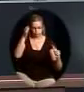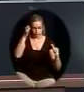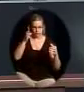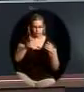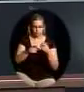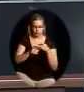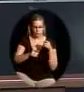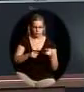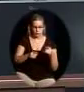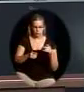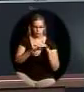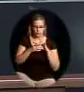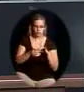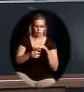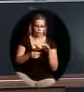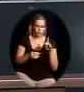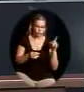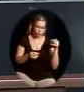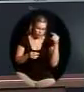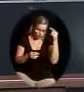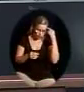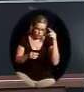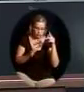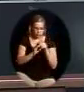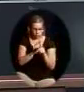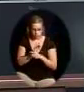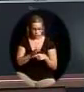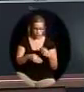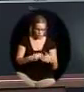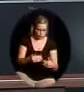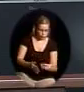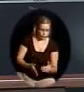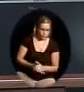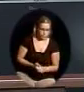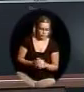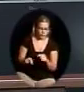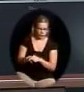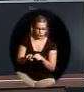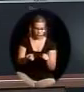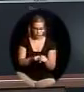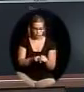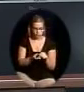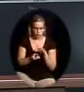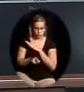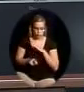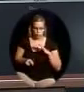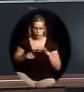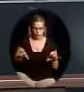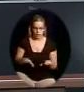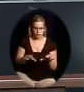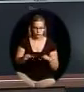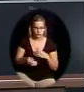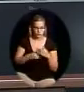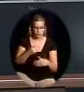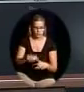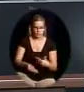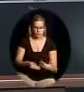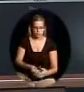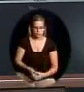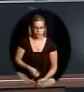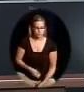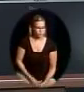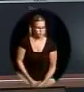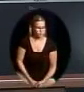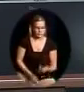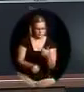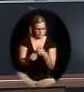in terms of governance, board policies, procedures, and also board action steps prior to that evening. And